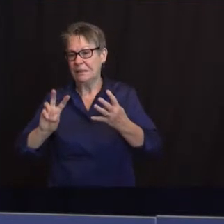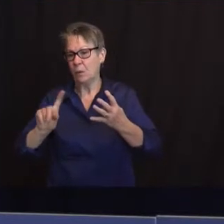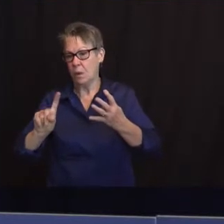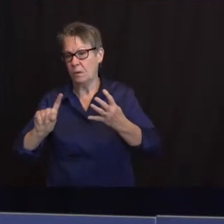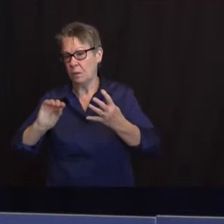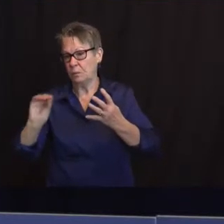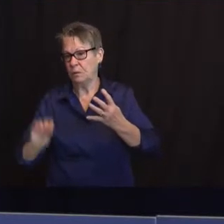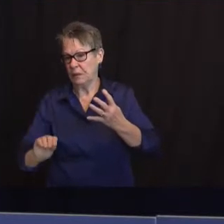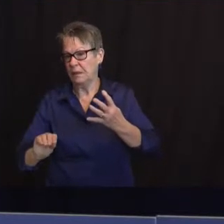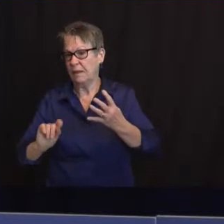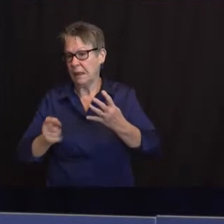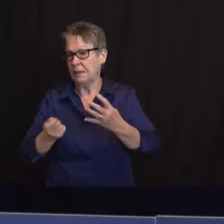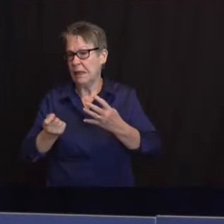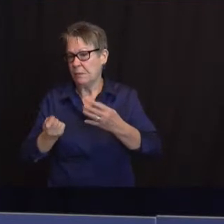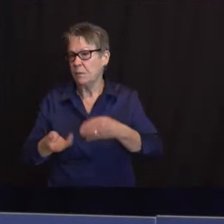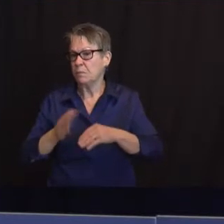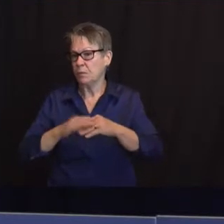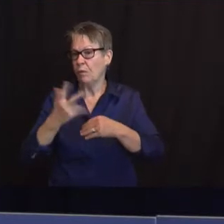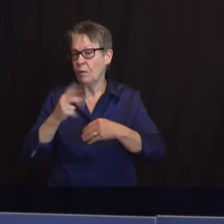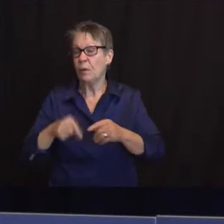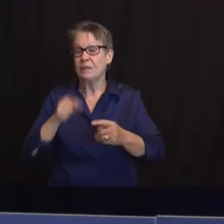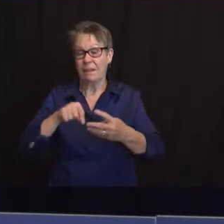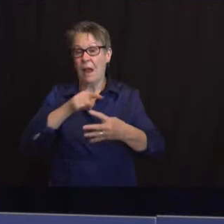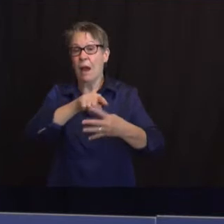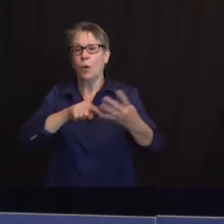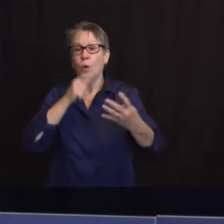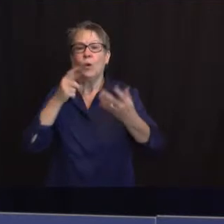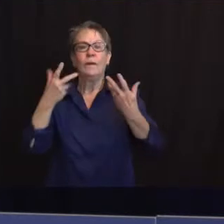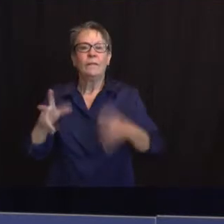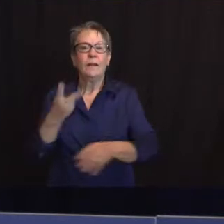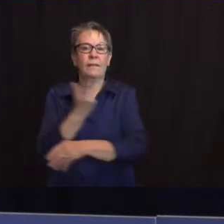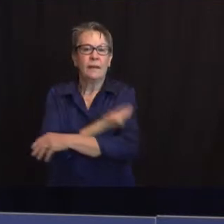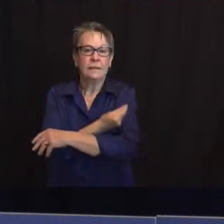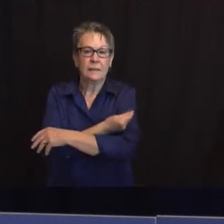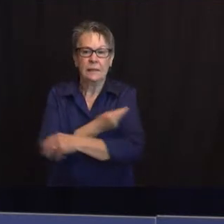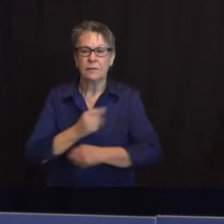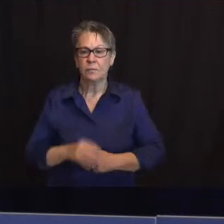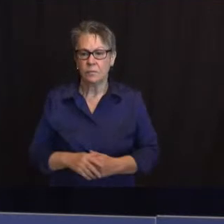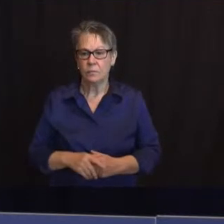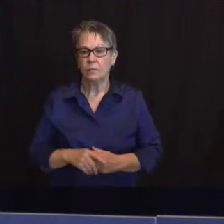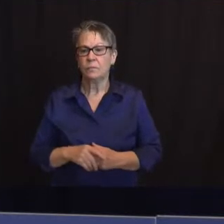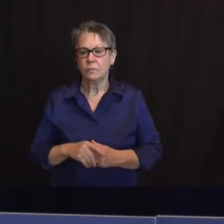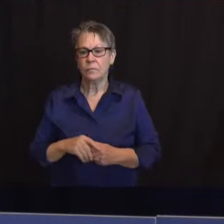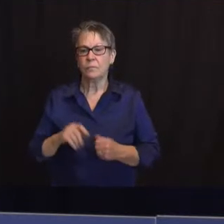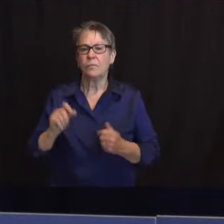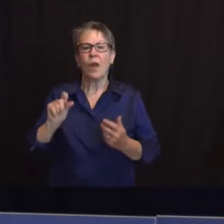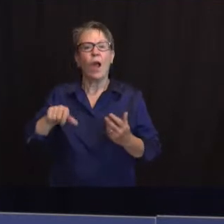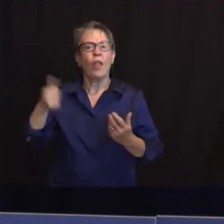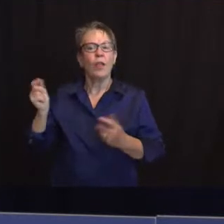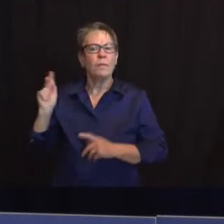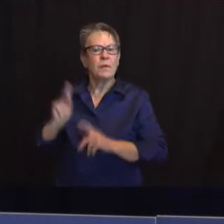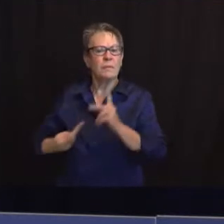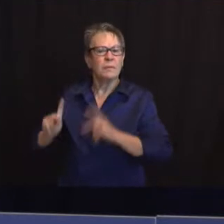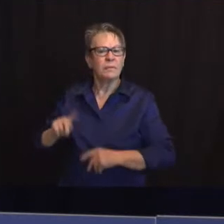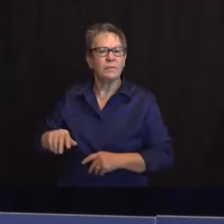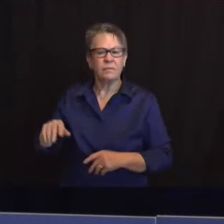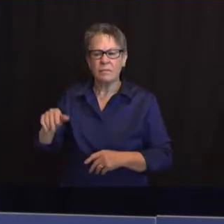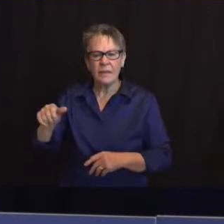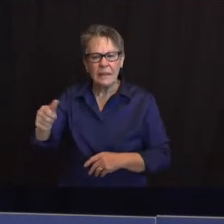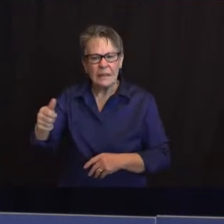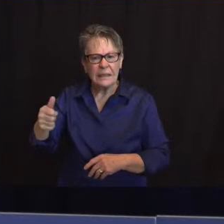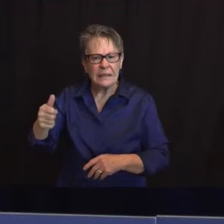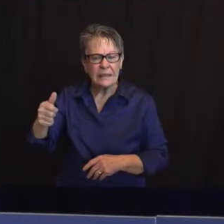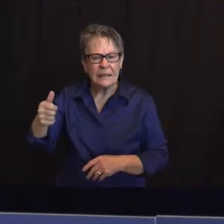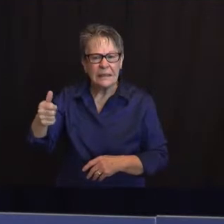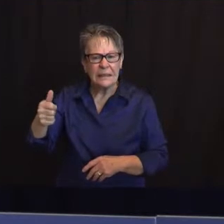3 points from February. Other category is 10.5, and unknown or otherwise not specified